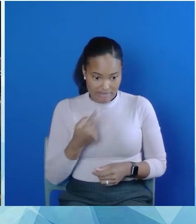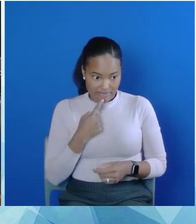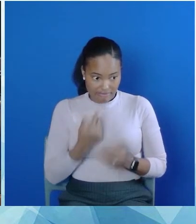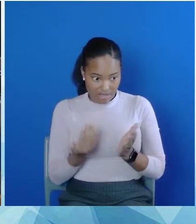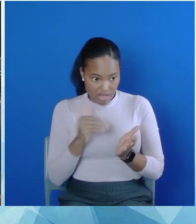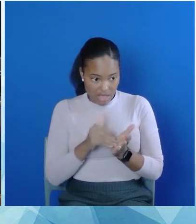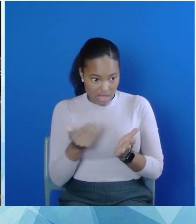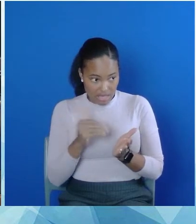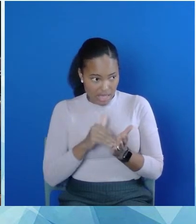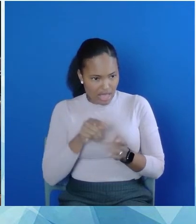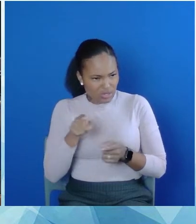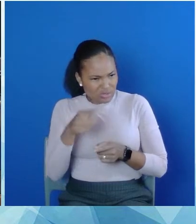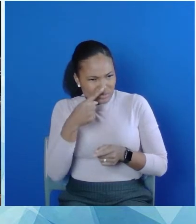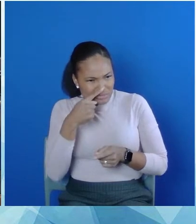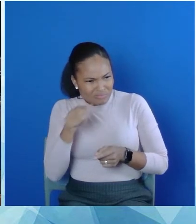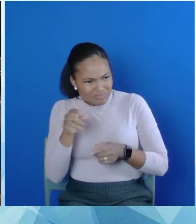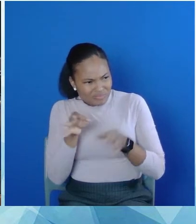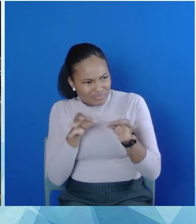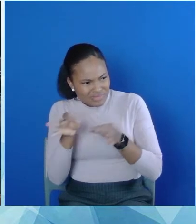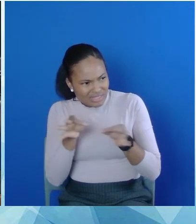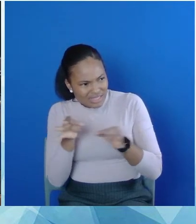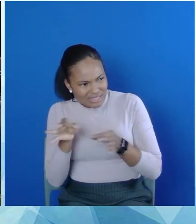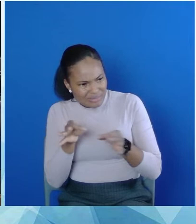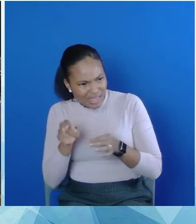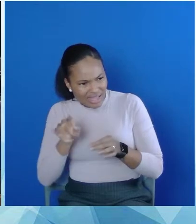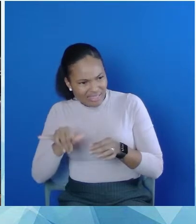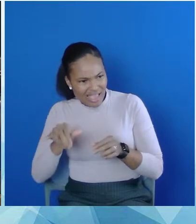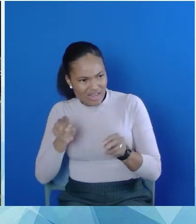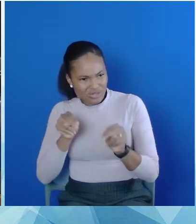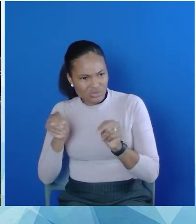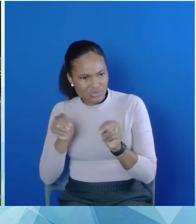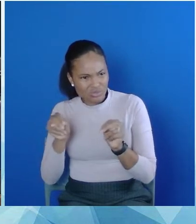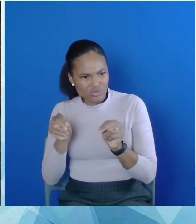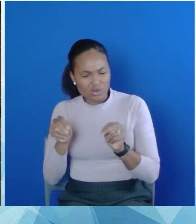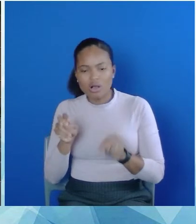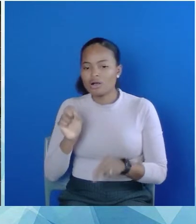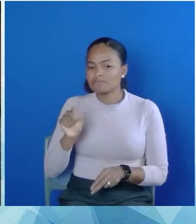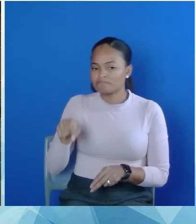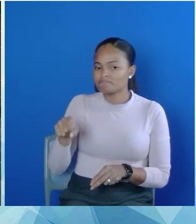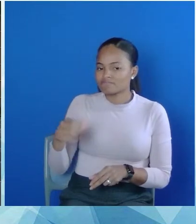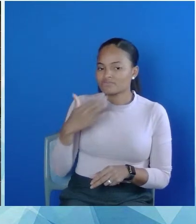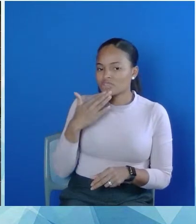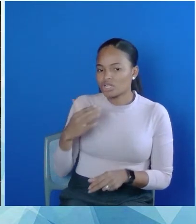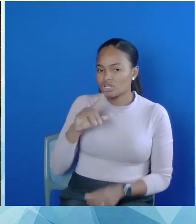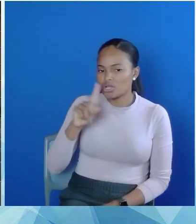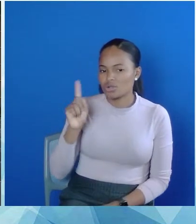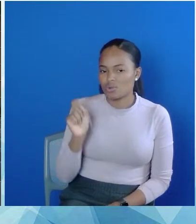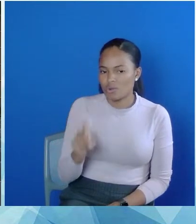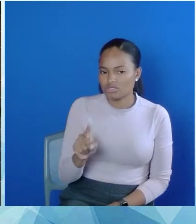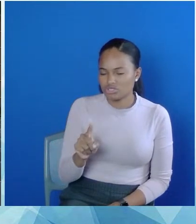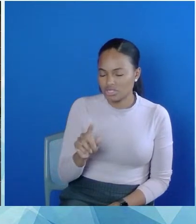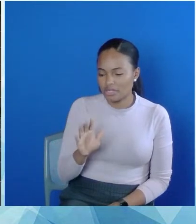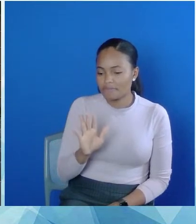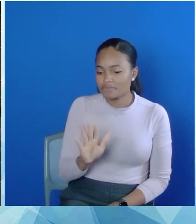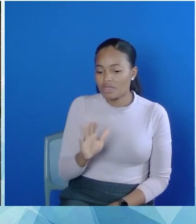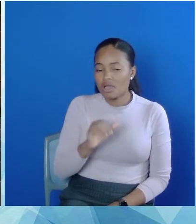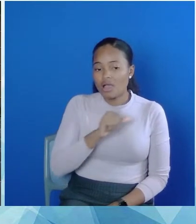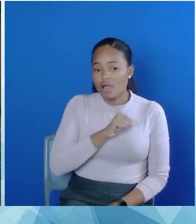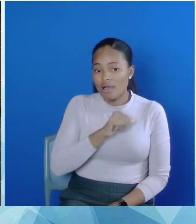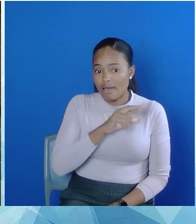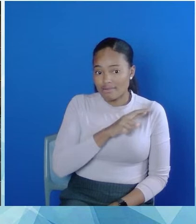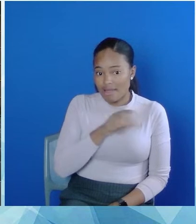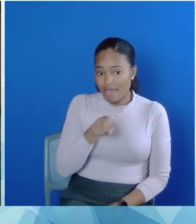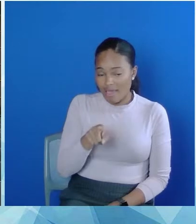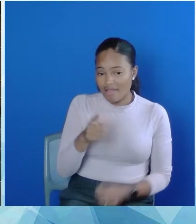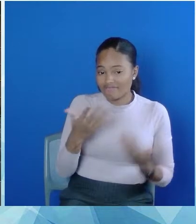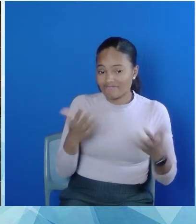explain that a little bit to me, please? Yes, definitely. It's an excellent question. As Annette previously